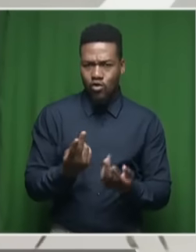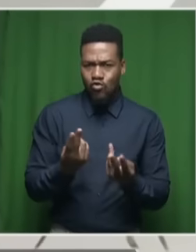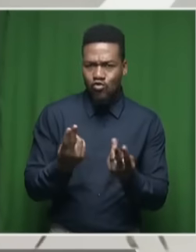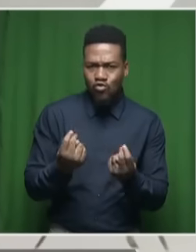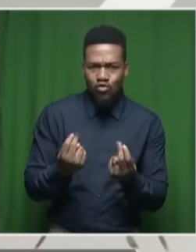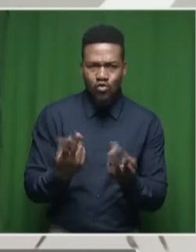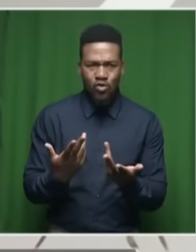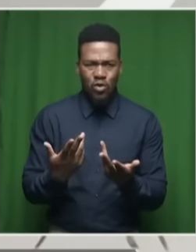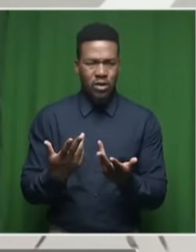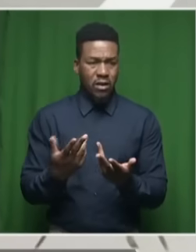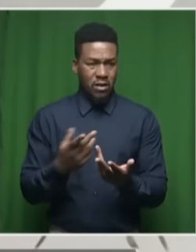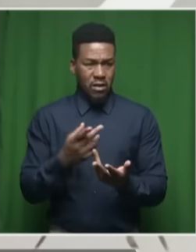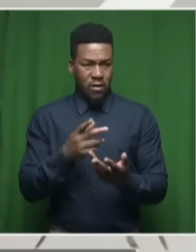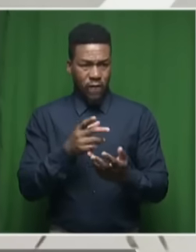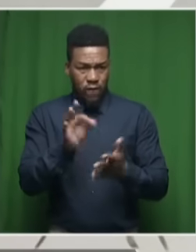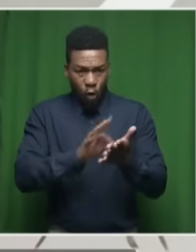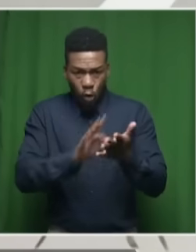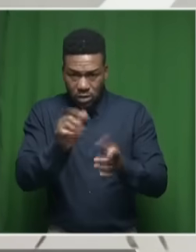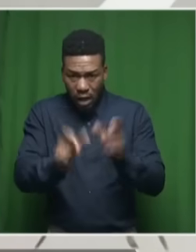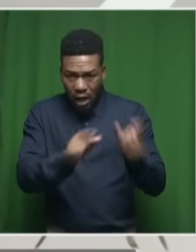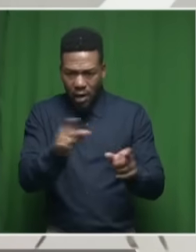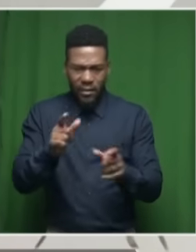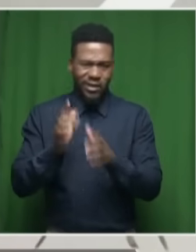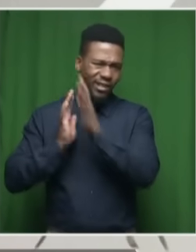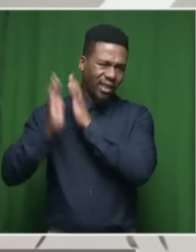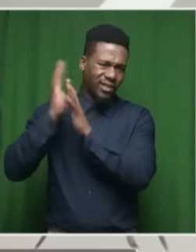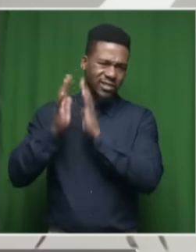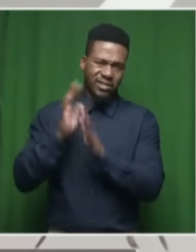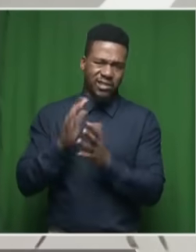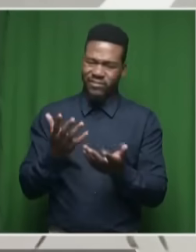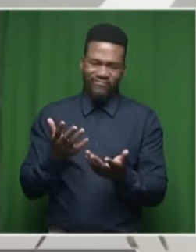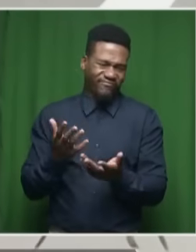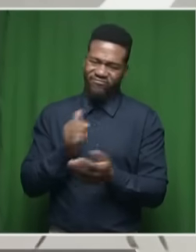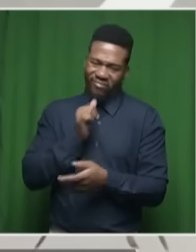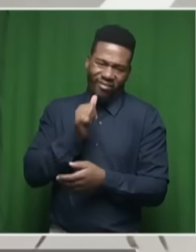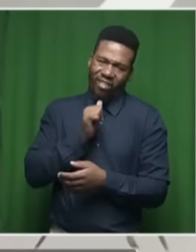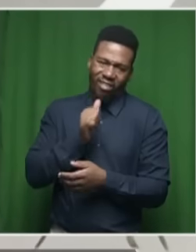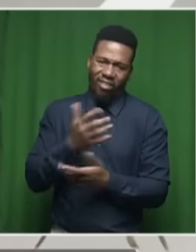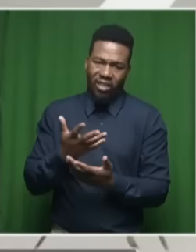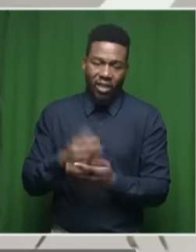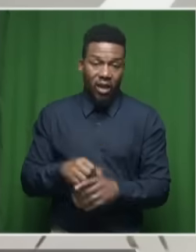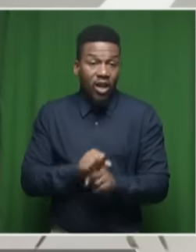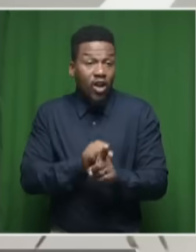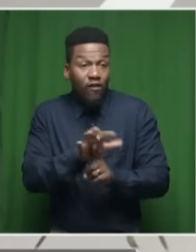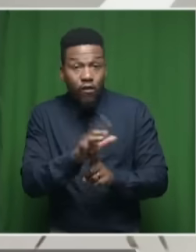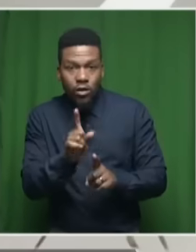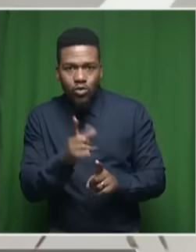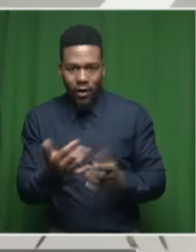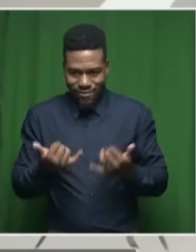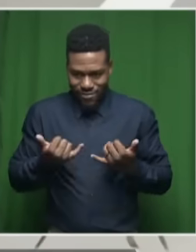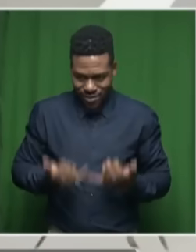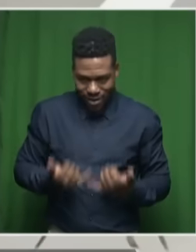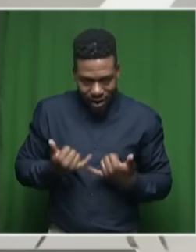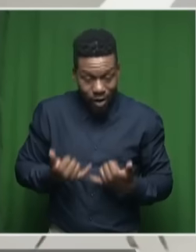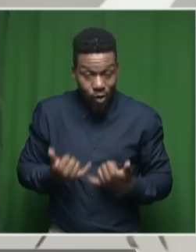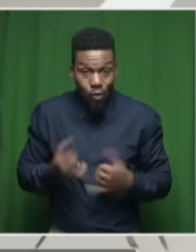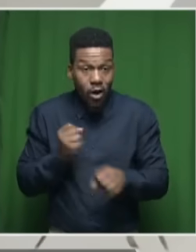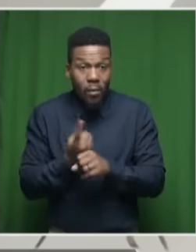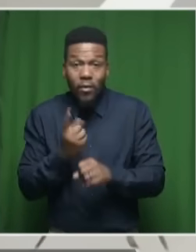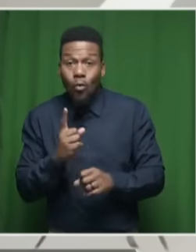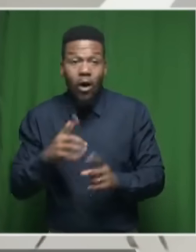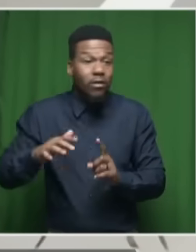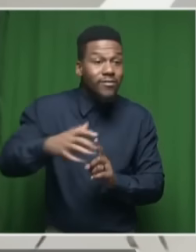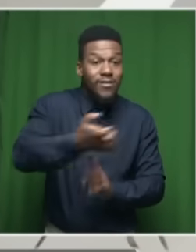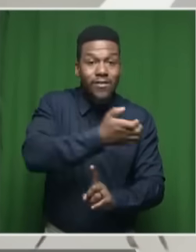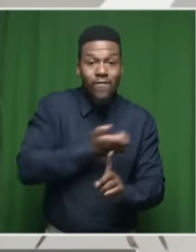history does not matter much, and they are actually influenced by what is actually happening in their own surrounding.